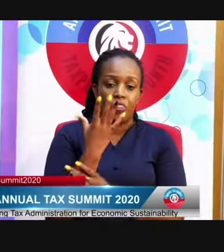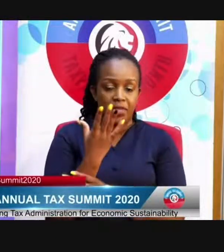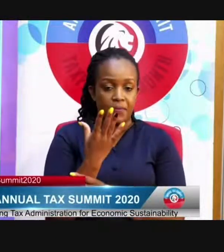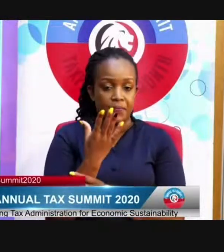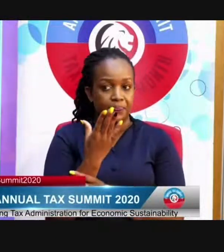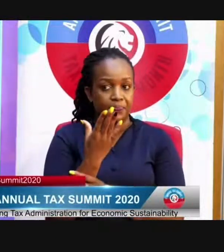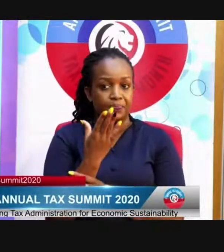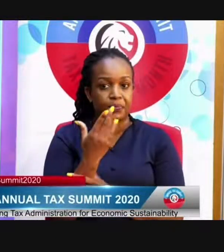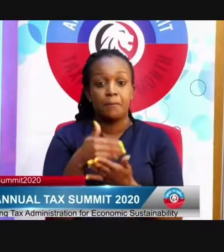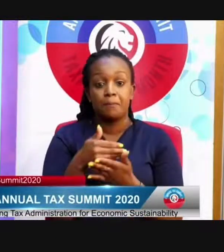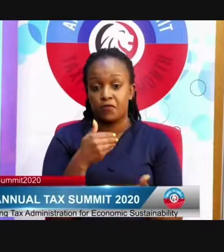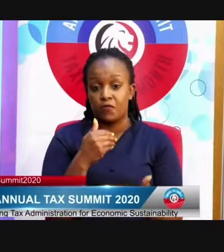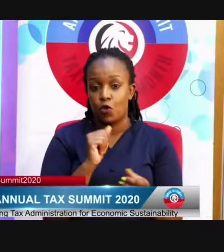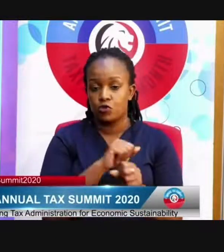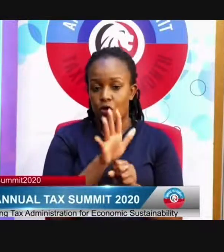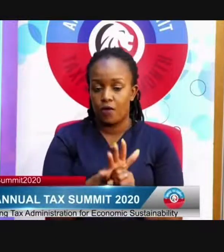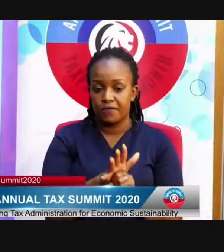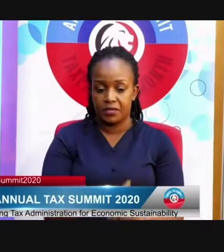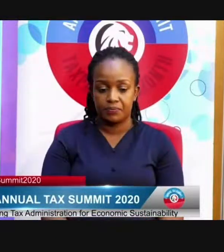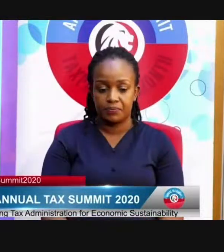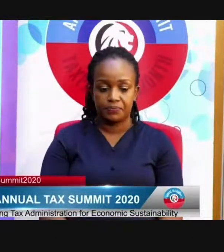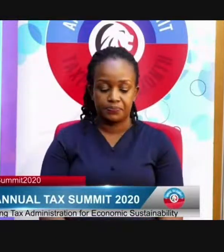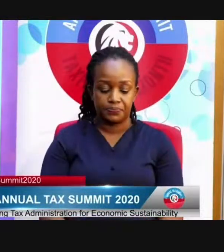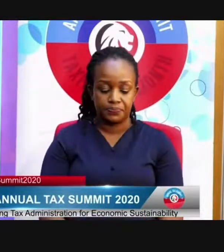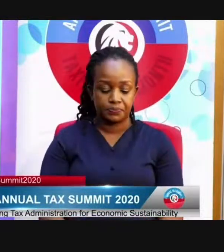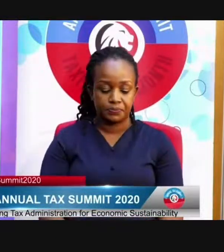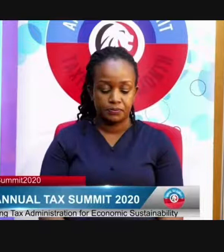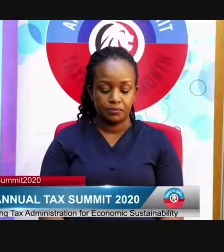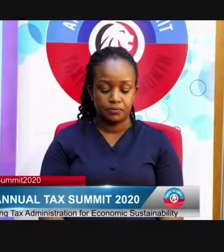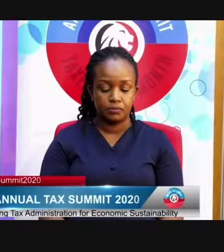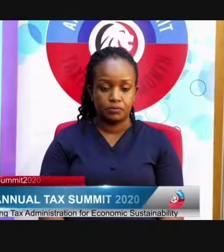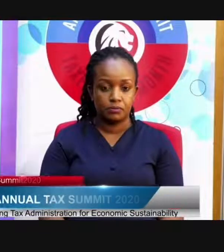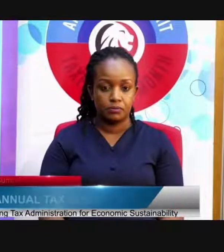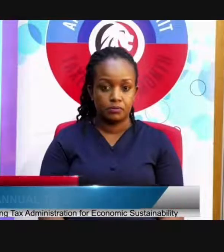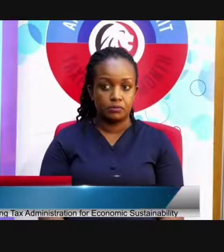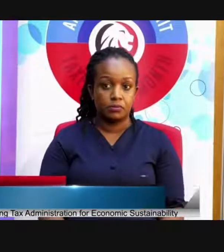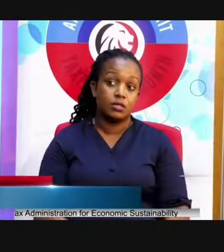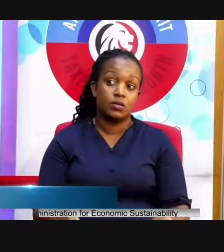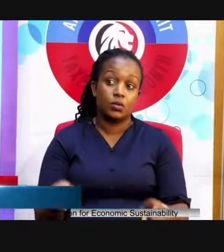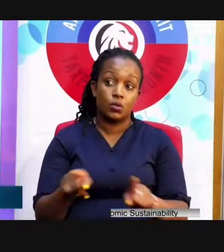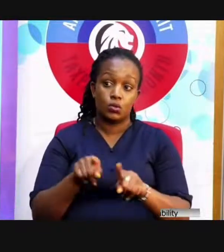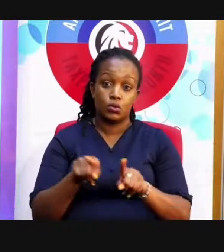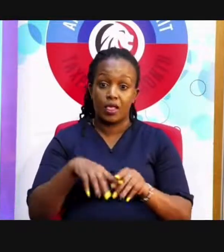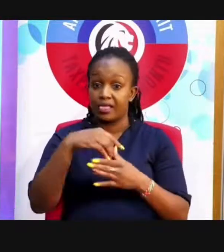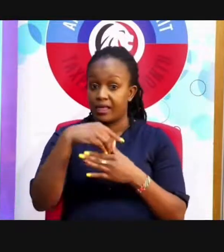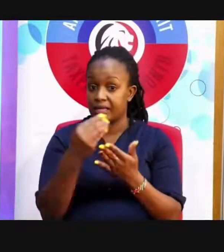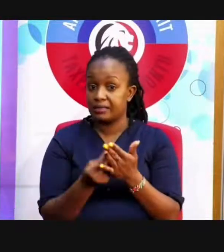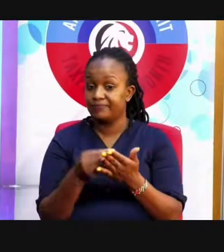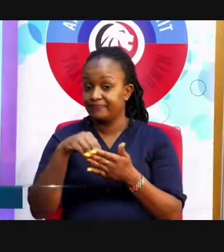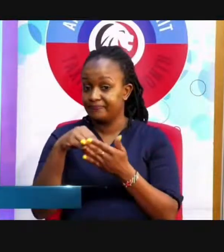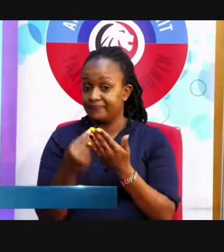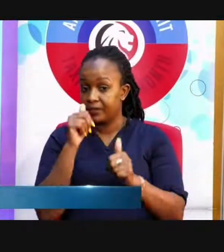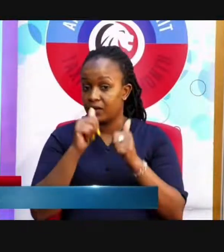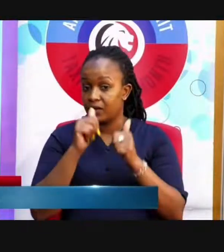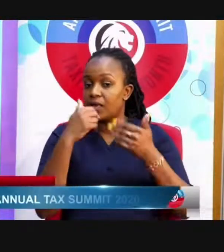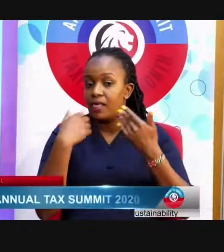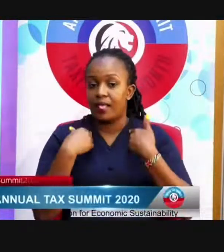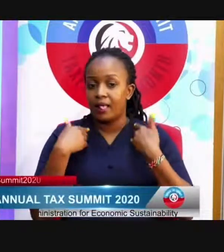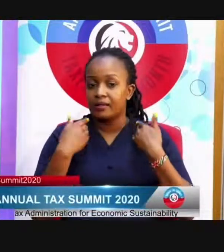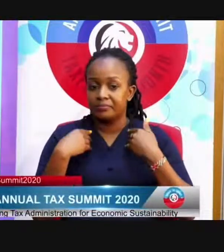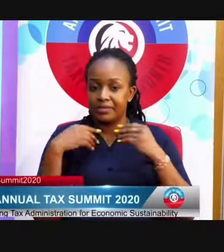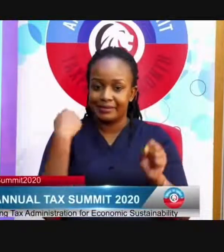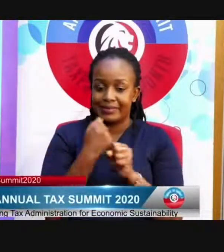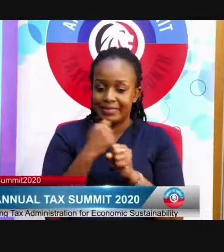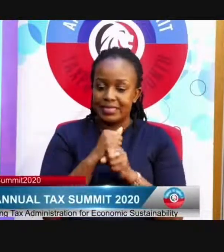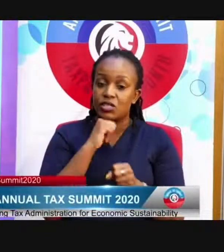COVID. And the sovereign credit rating downgrade has not really put us in a